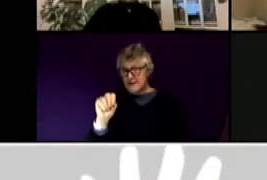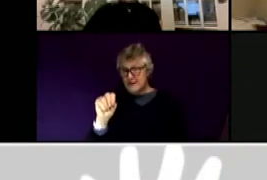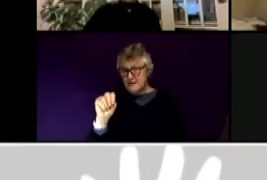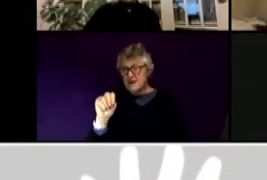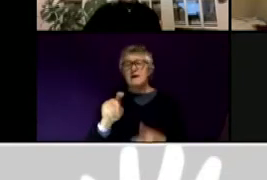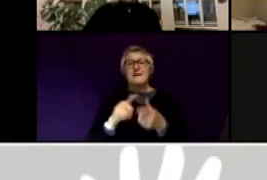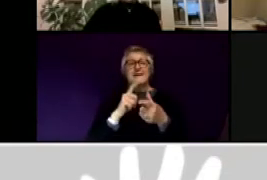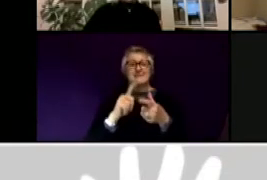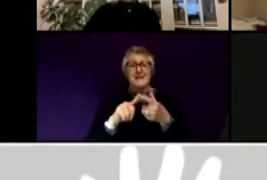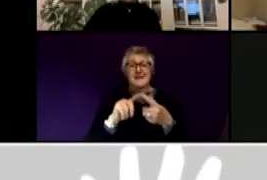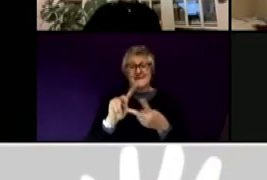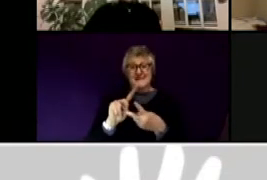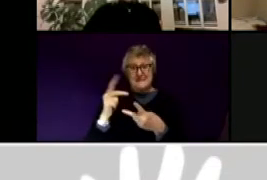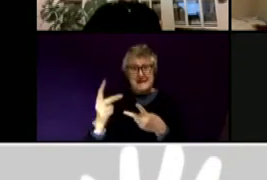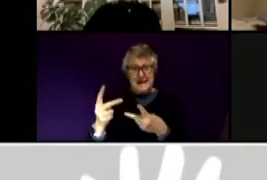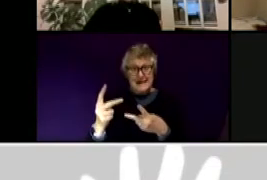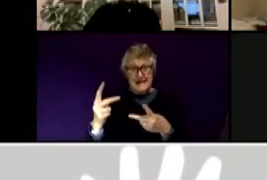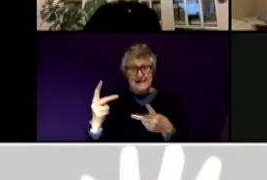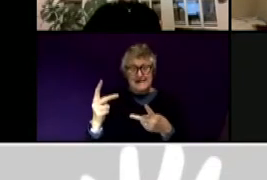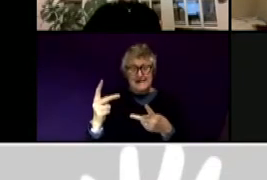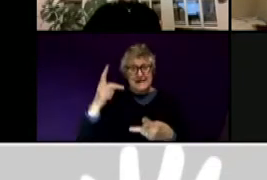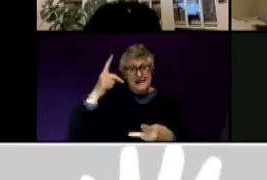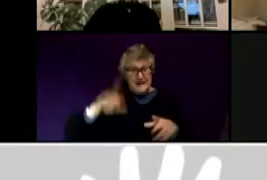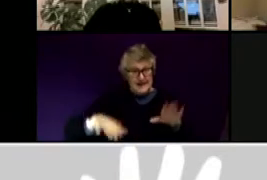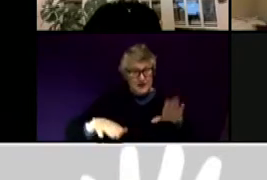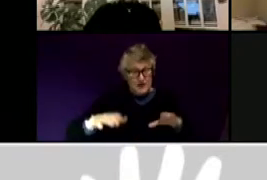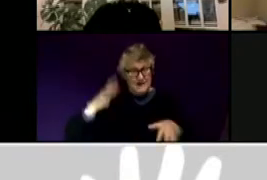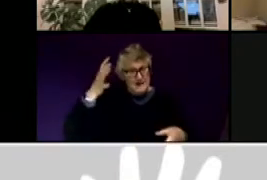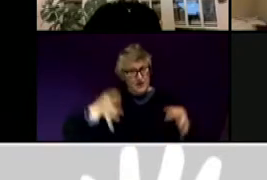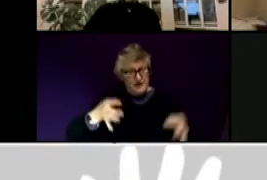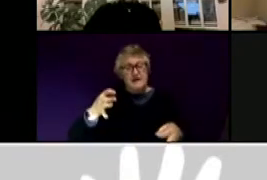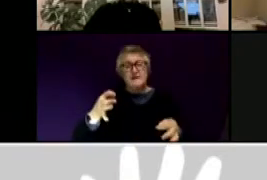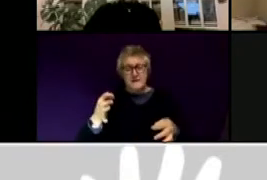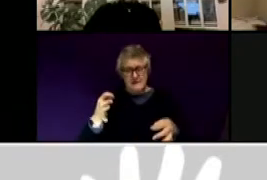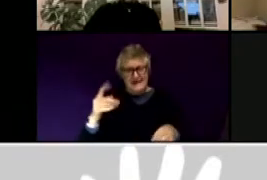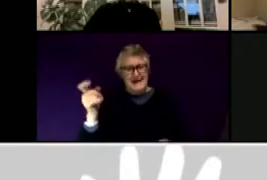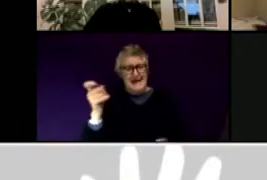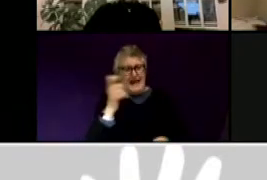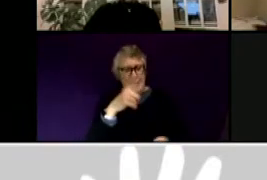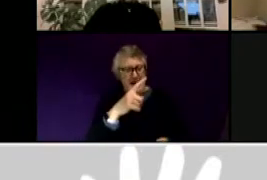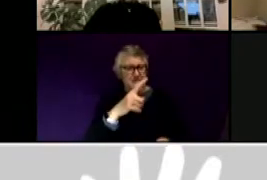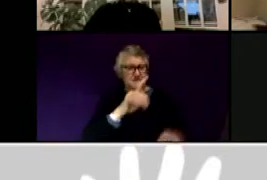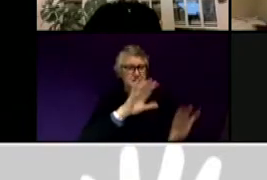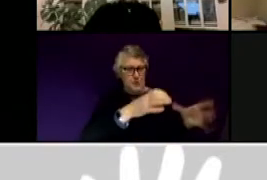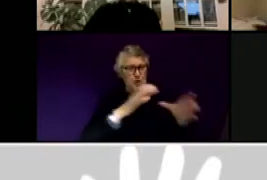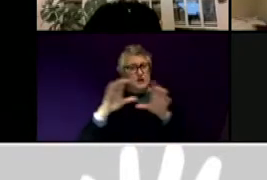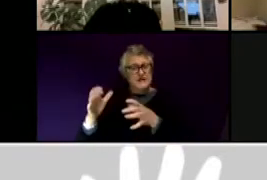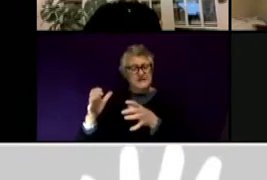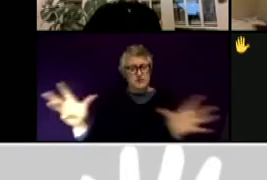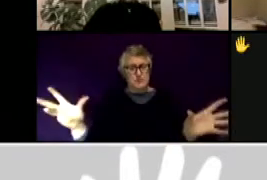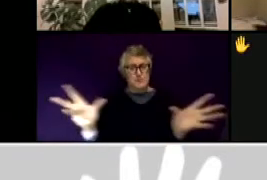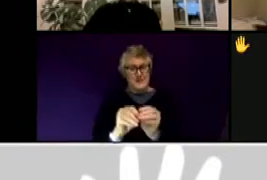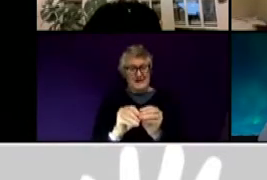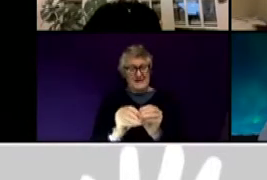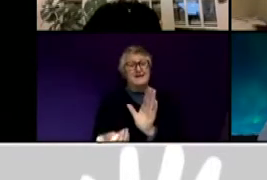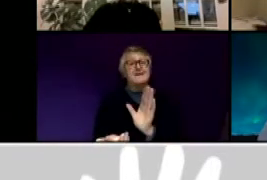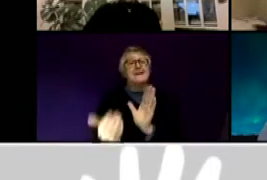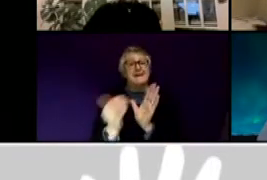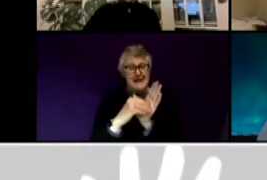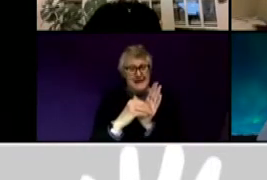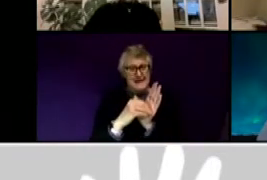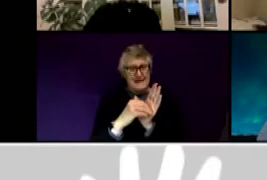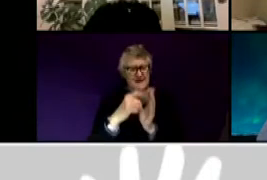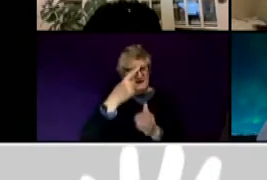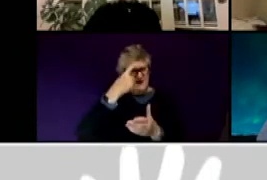asked for the parties to mediate again, and they're going to come back, I believe, in January.